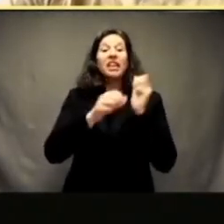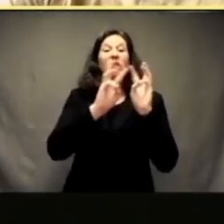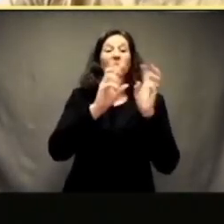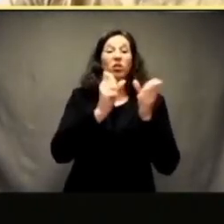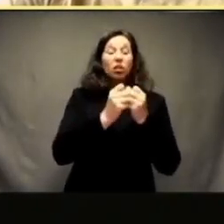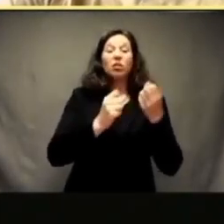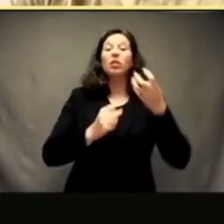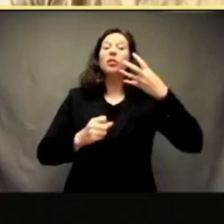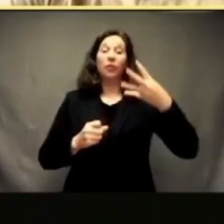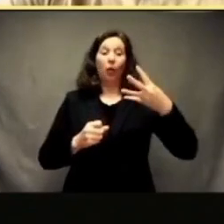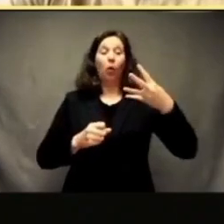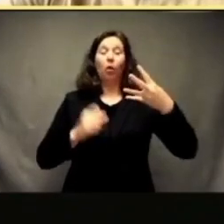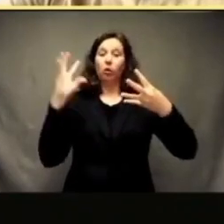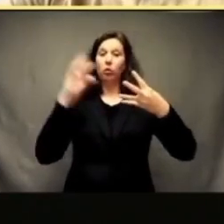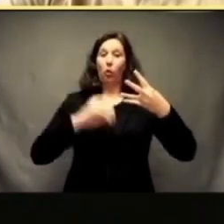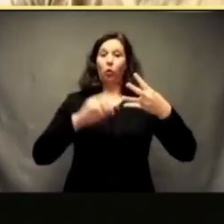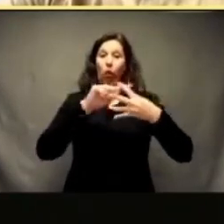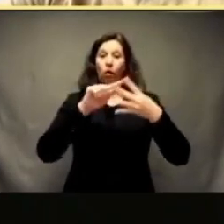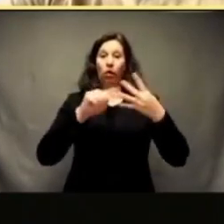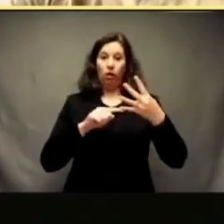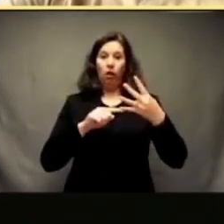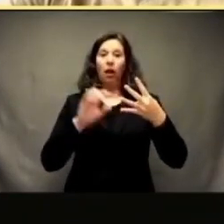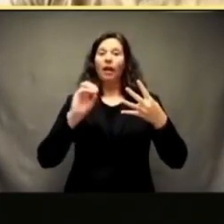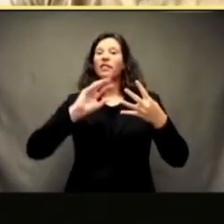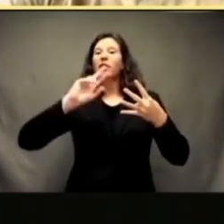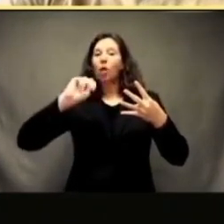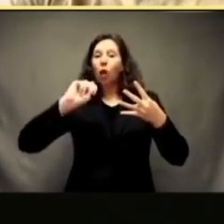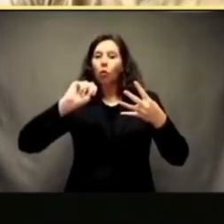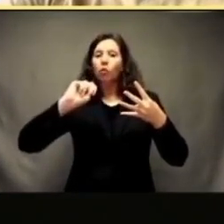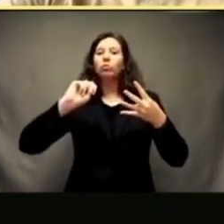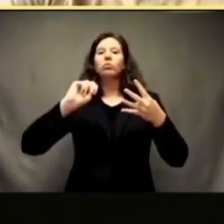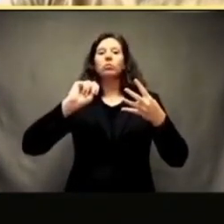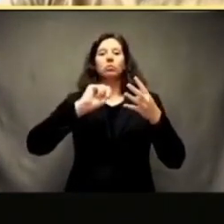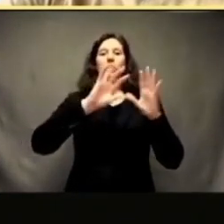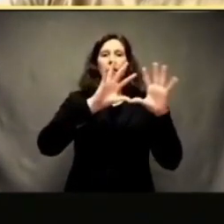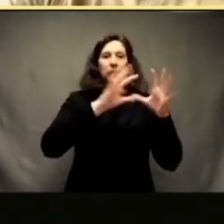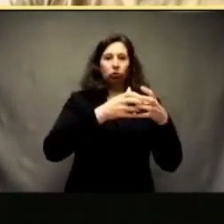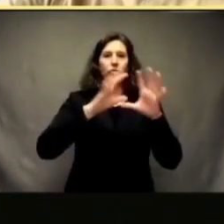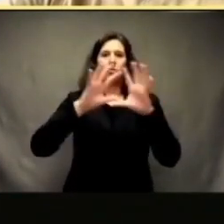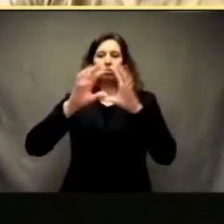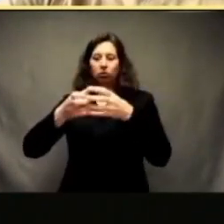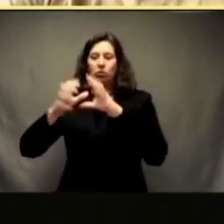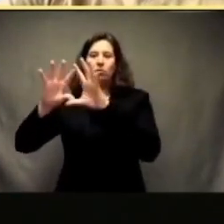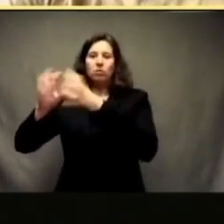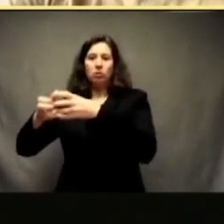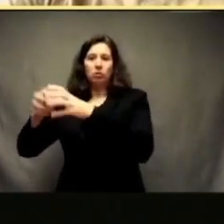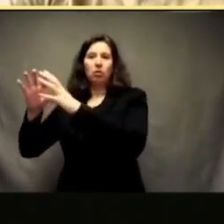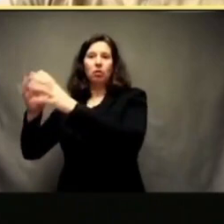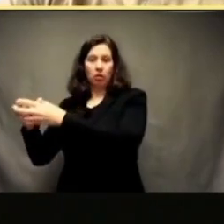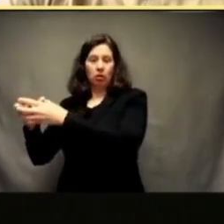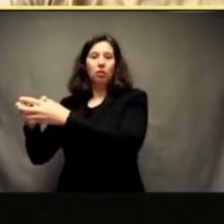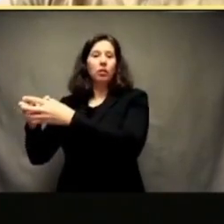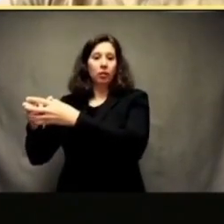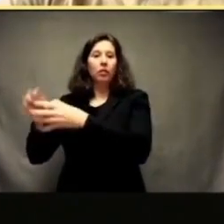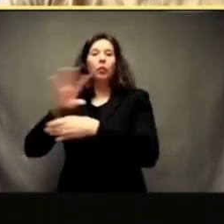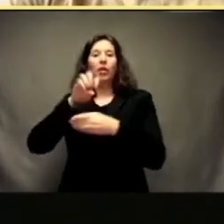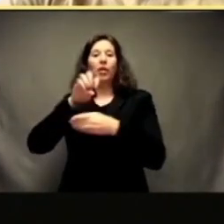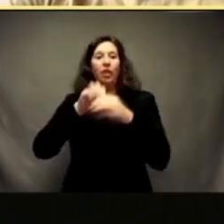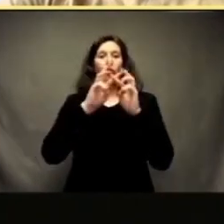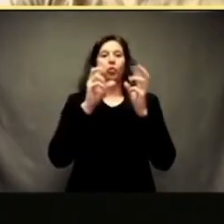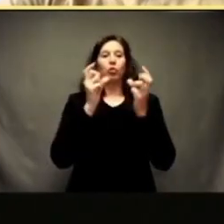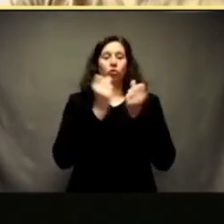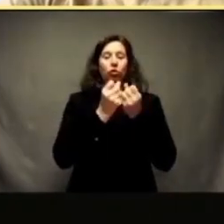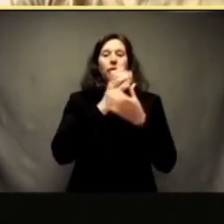four workshops total, have their own dedicated sections. So that's what you'll find in the workshopping